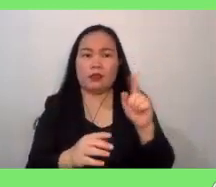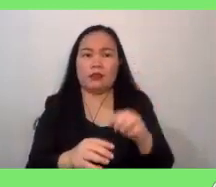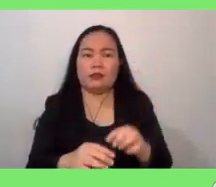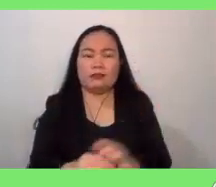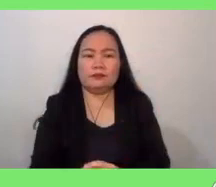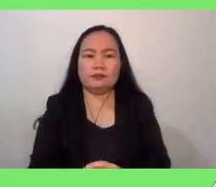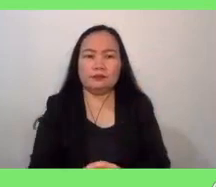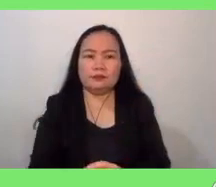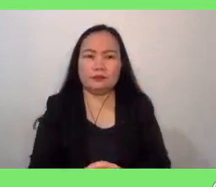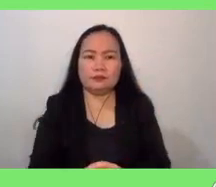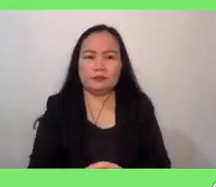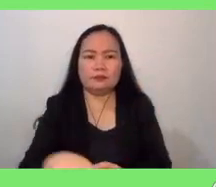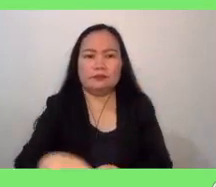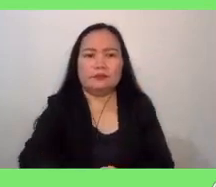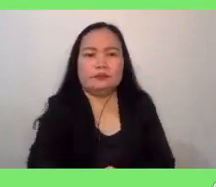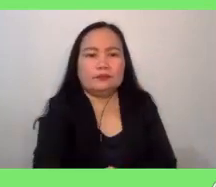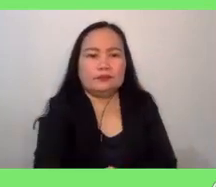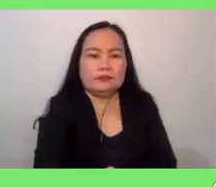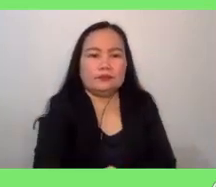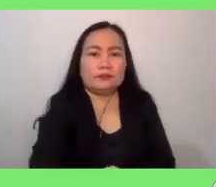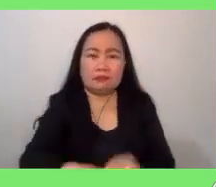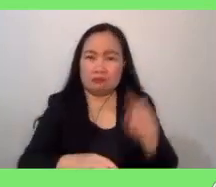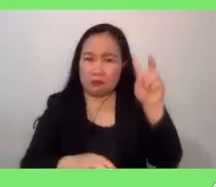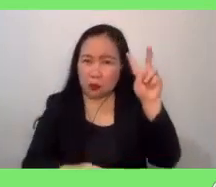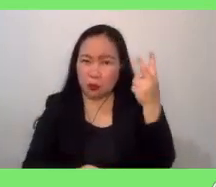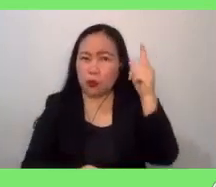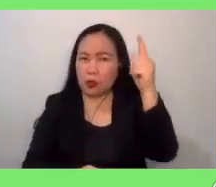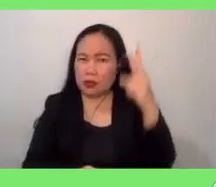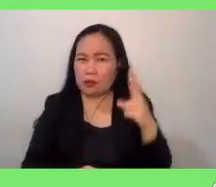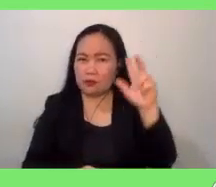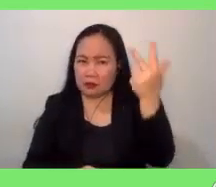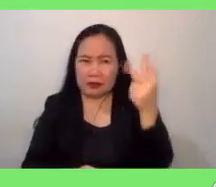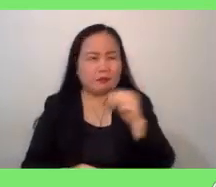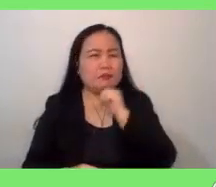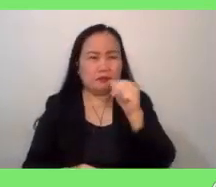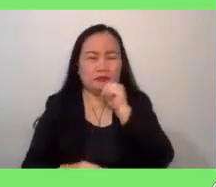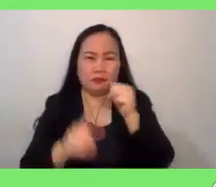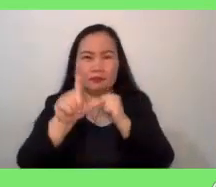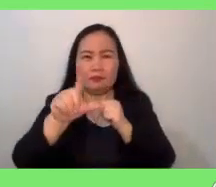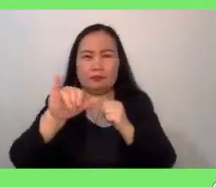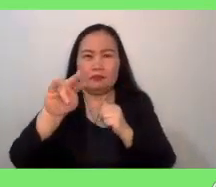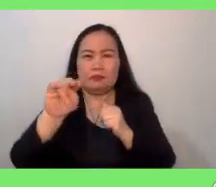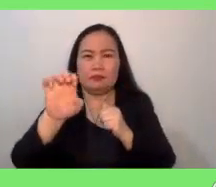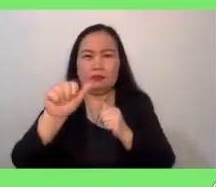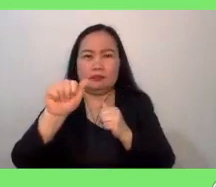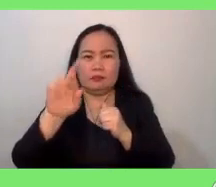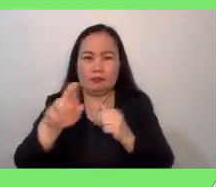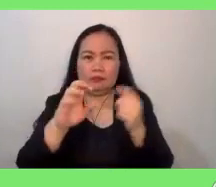pa doon. Ito 2. Okay? Ito 1/2. So, hindi rin pwede ang 1/2. Okay?